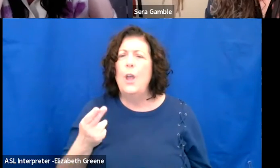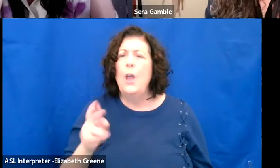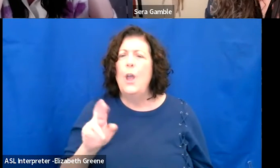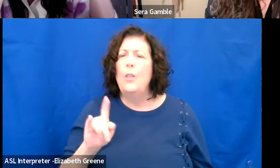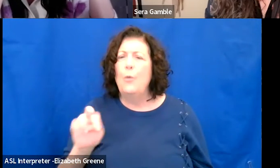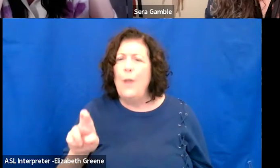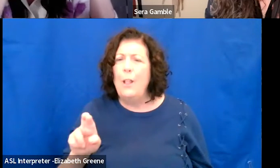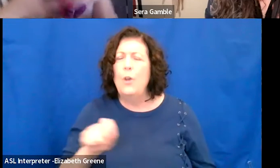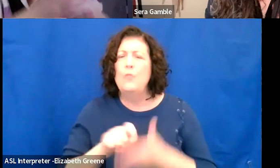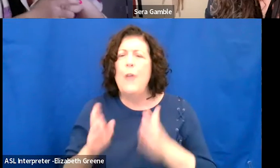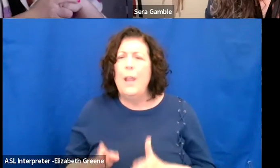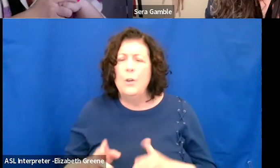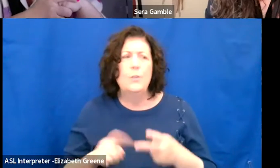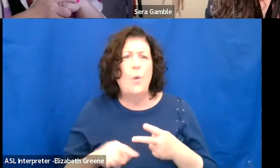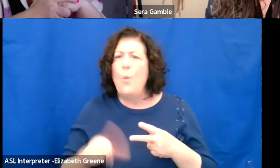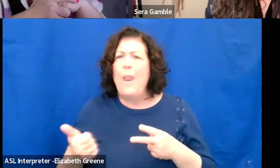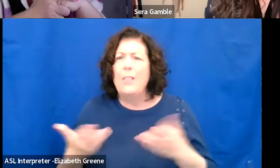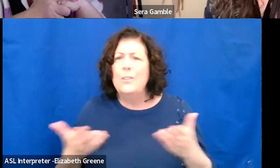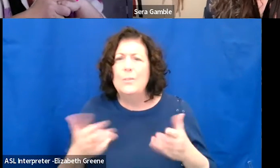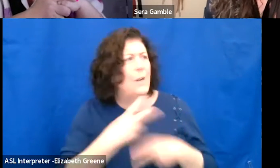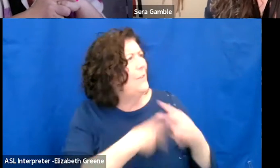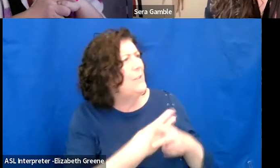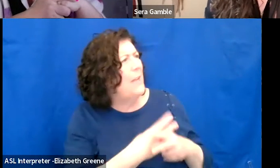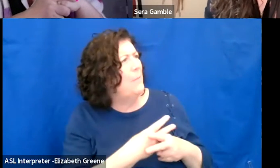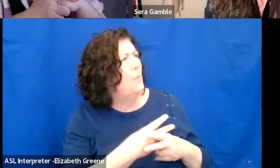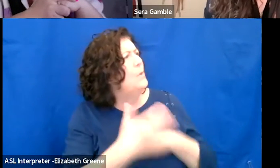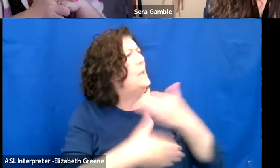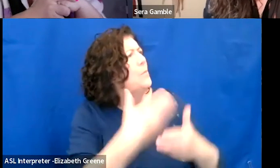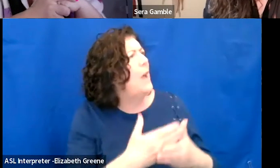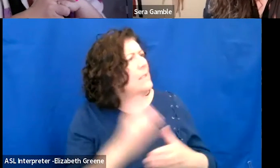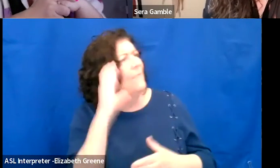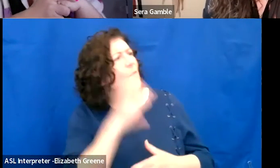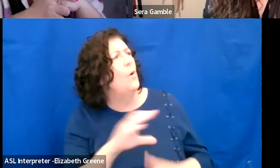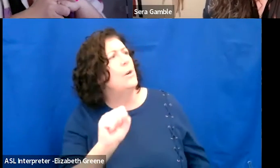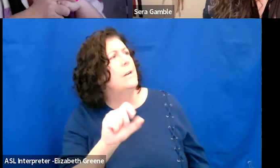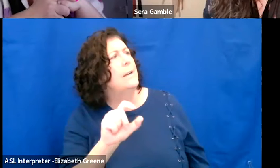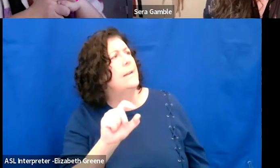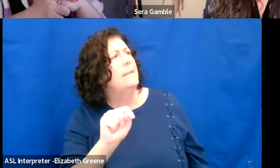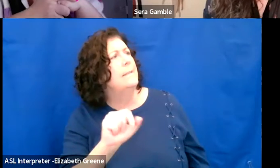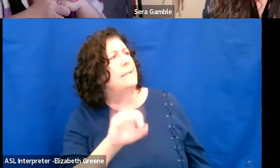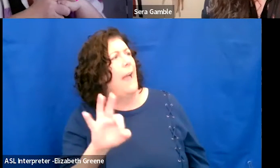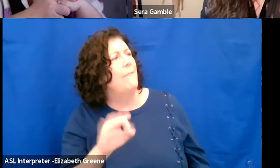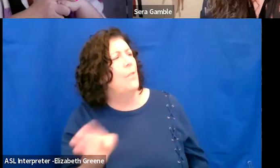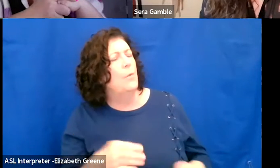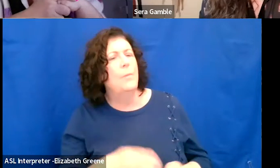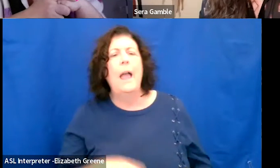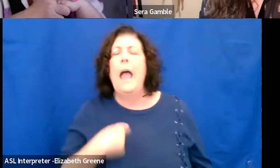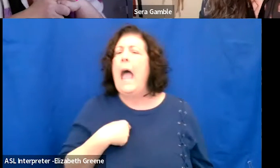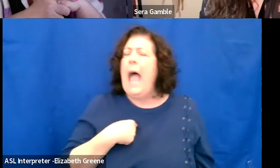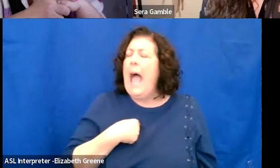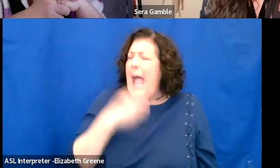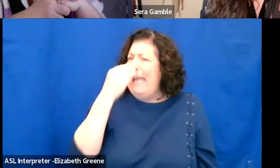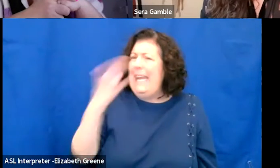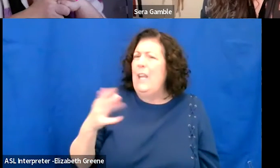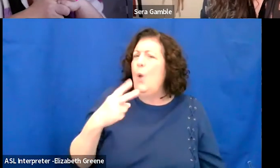the process that you were looking to staff that room with? I was looking more, I didn't care so much what kind of experience they were coming